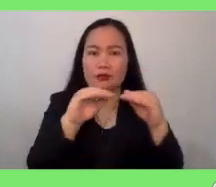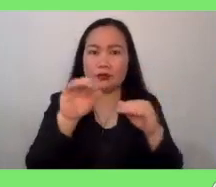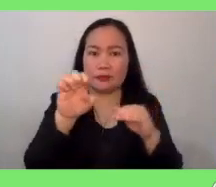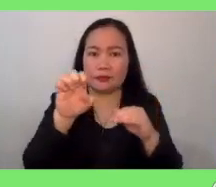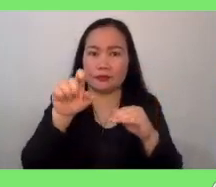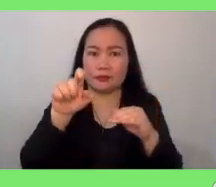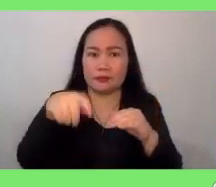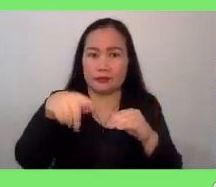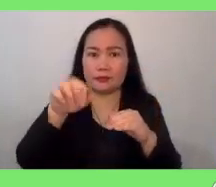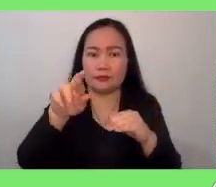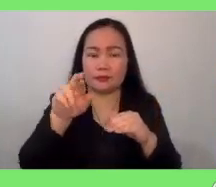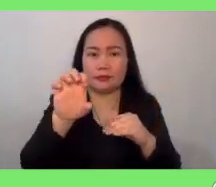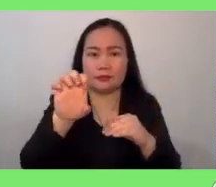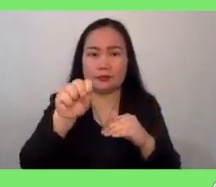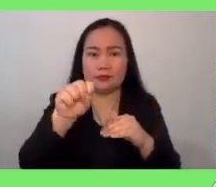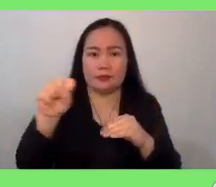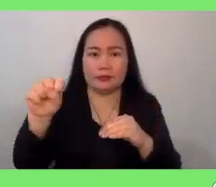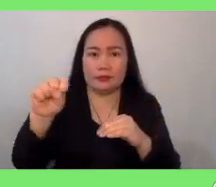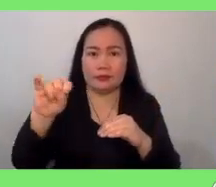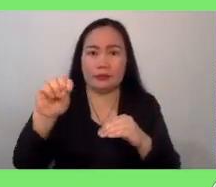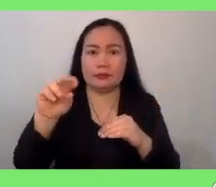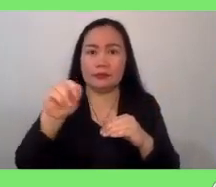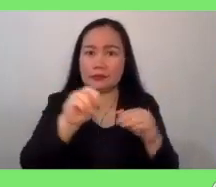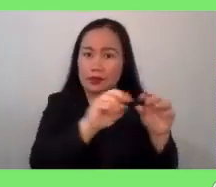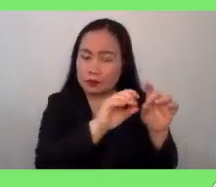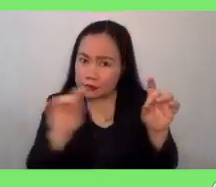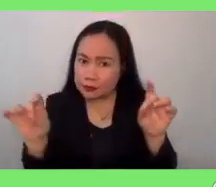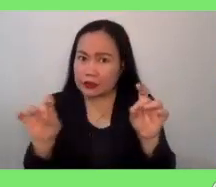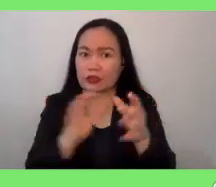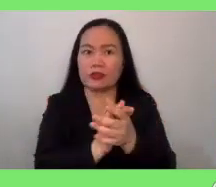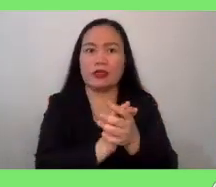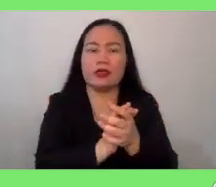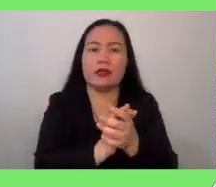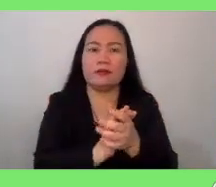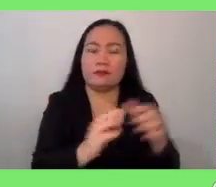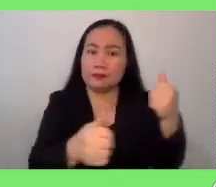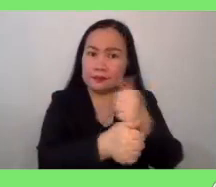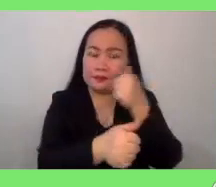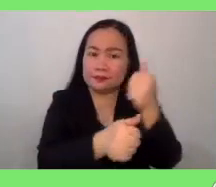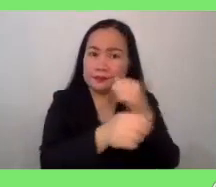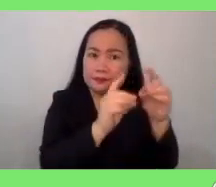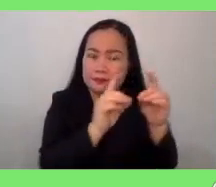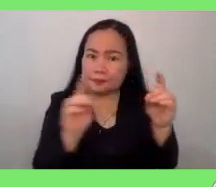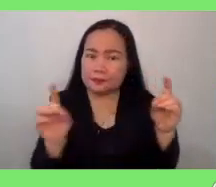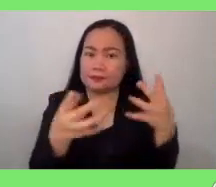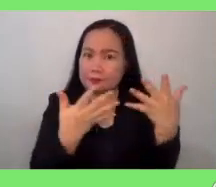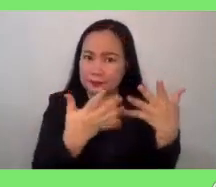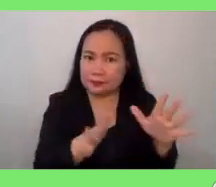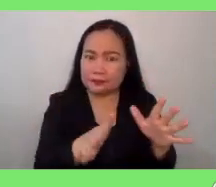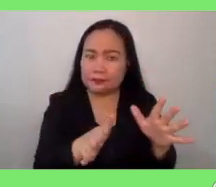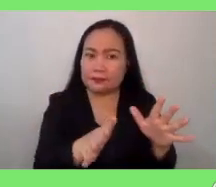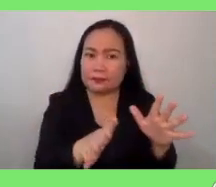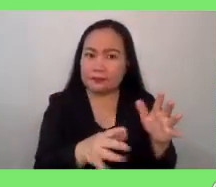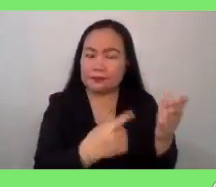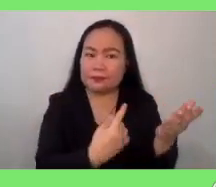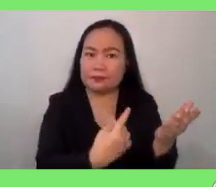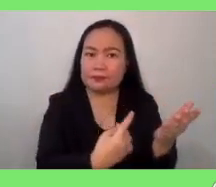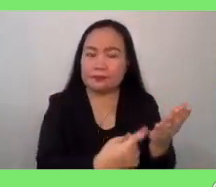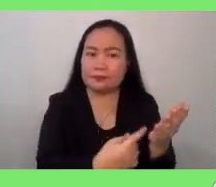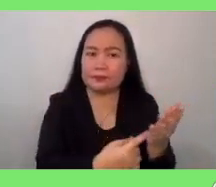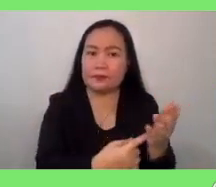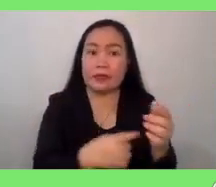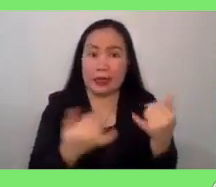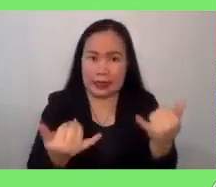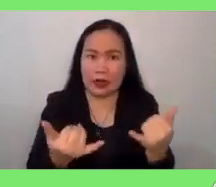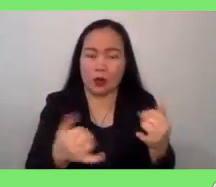Okay? So we're done discussing expressions, algebraic expressions. Now we will compare